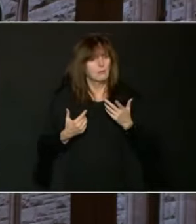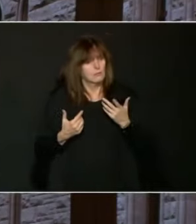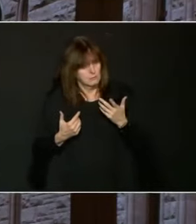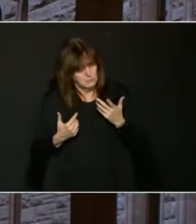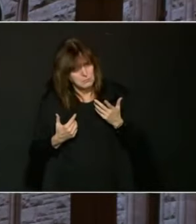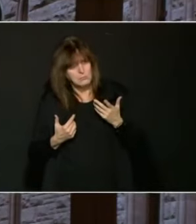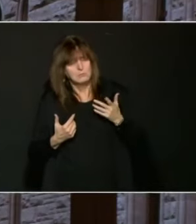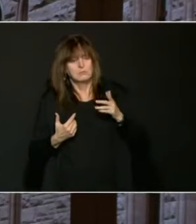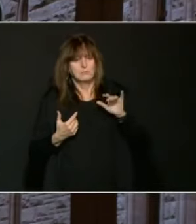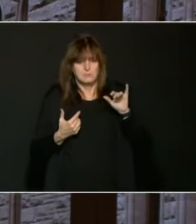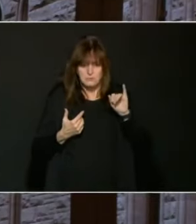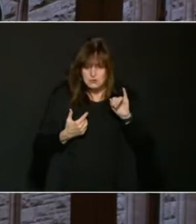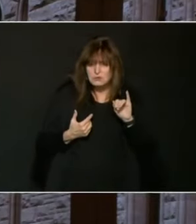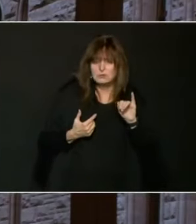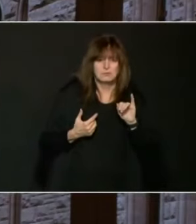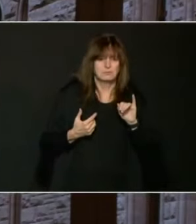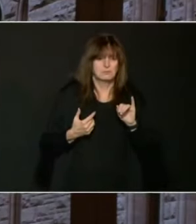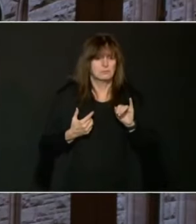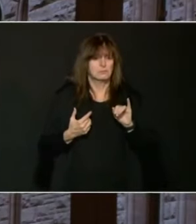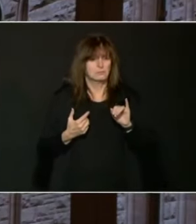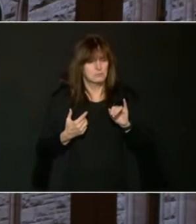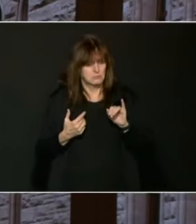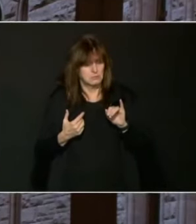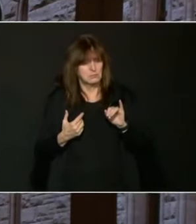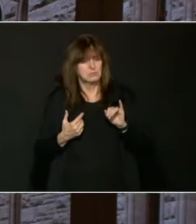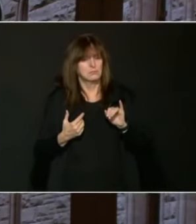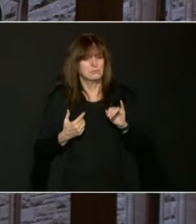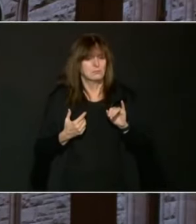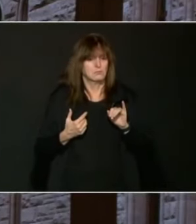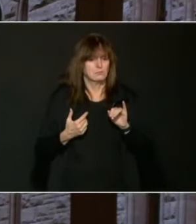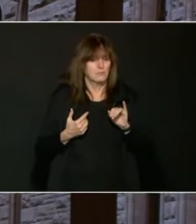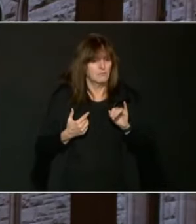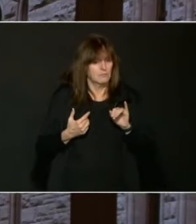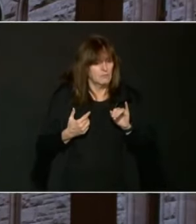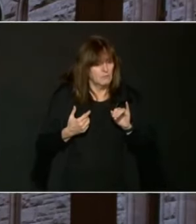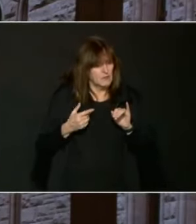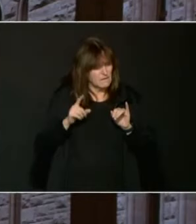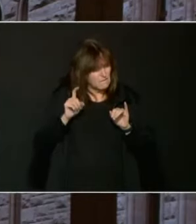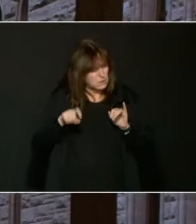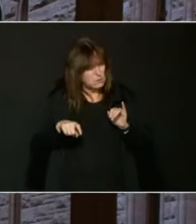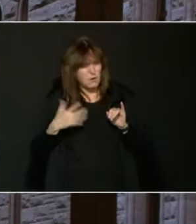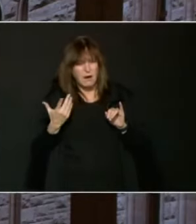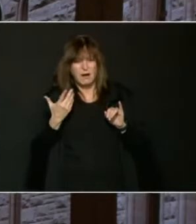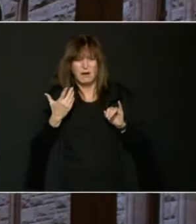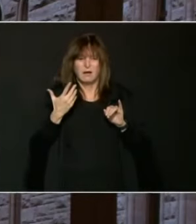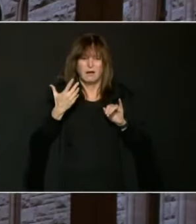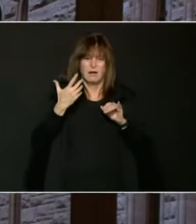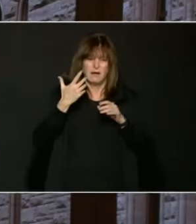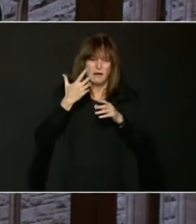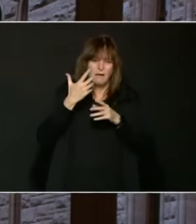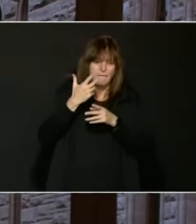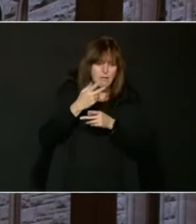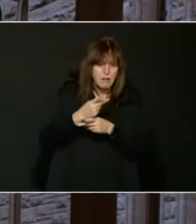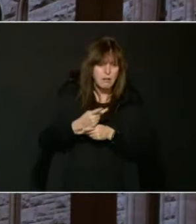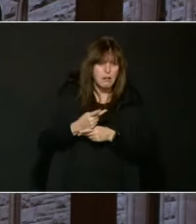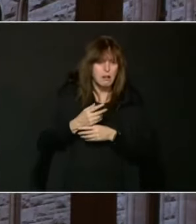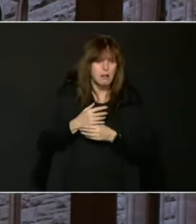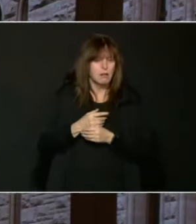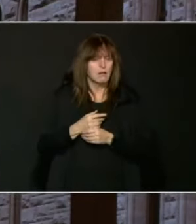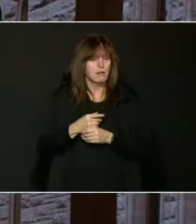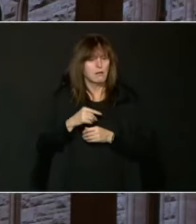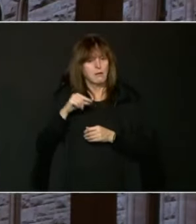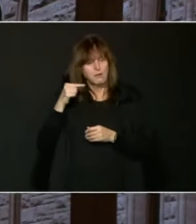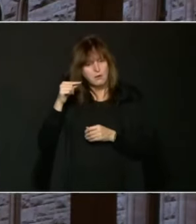and low zone, it'd be a lot different, and that's where we're very careful not to have like a lockdown next to a green, if we can, because it's